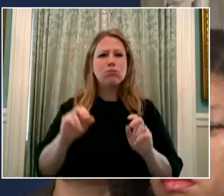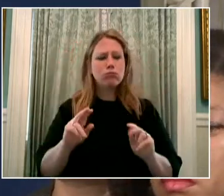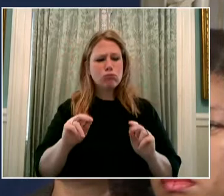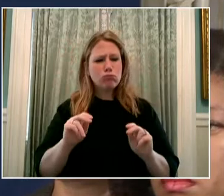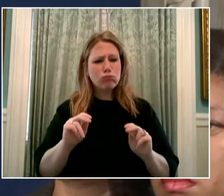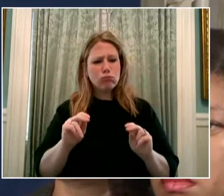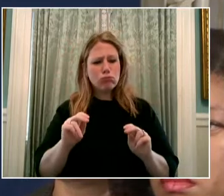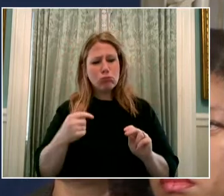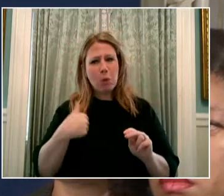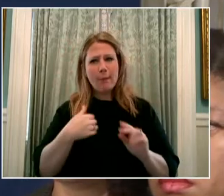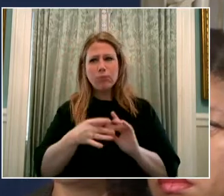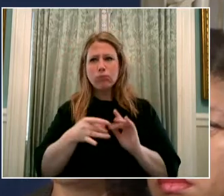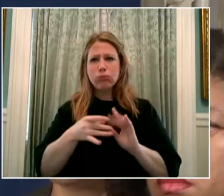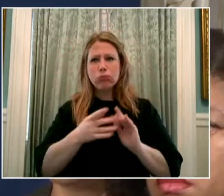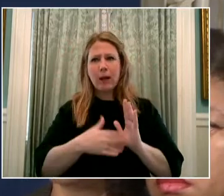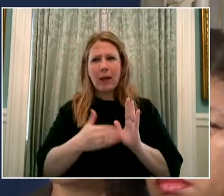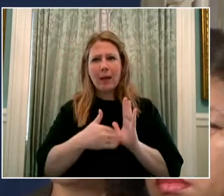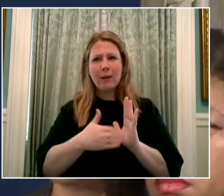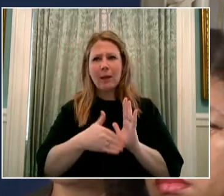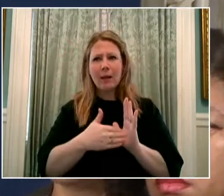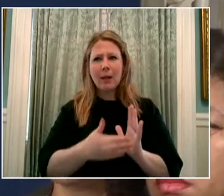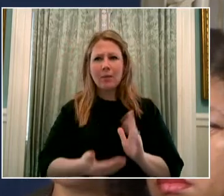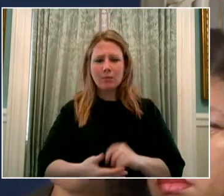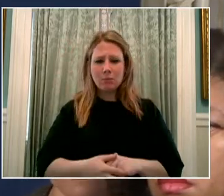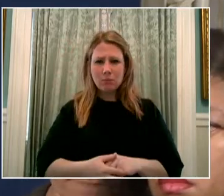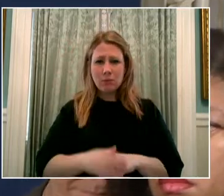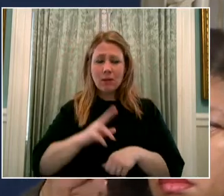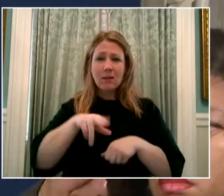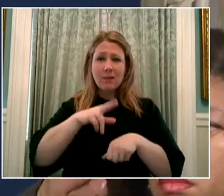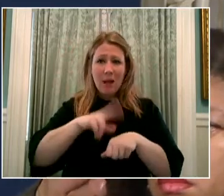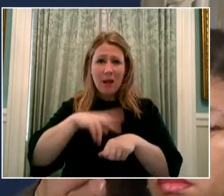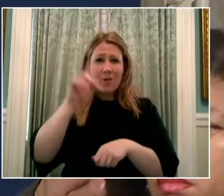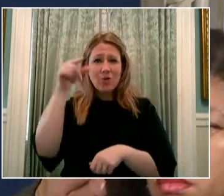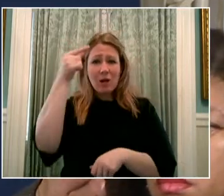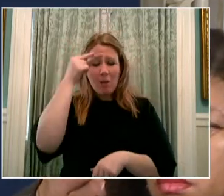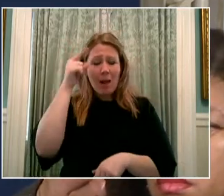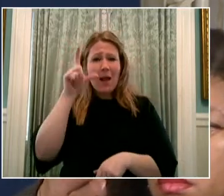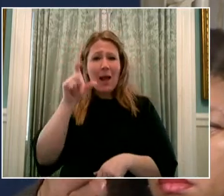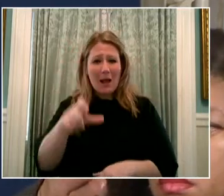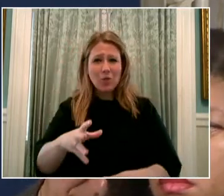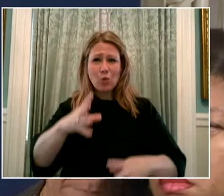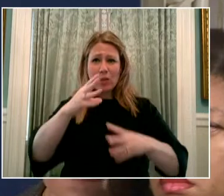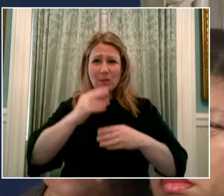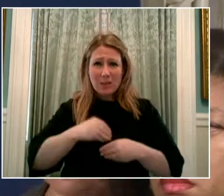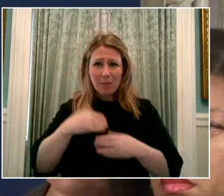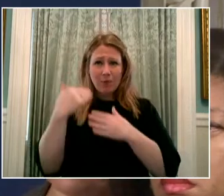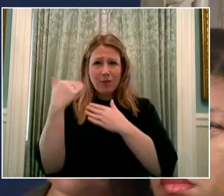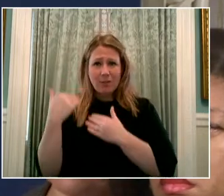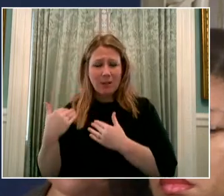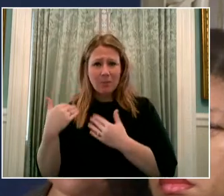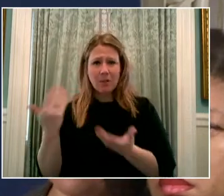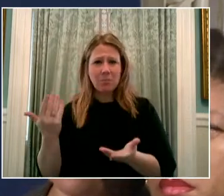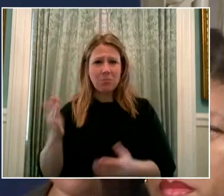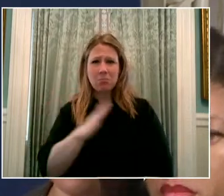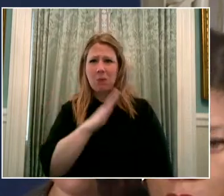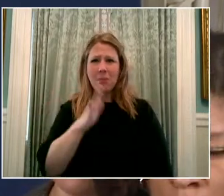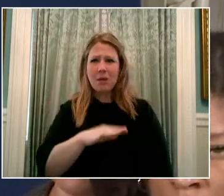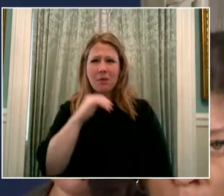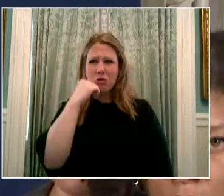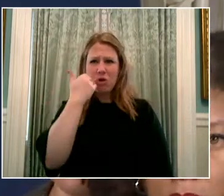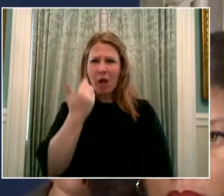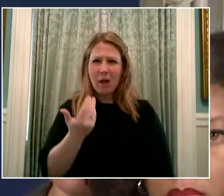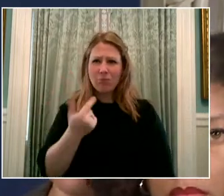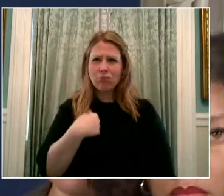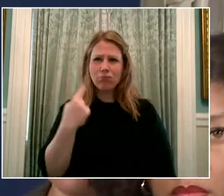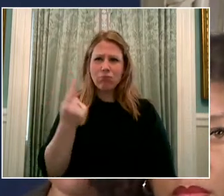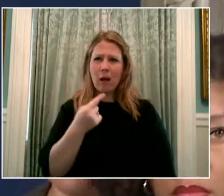national government needs to take the responsibility of this action. I've never been shy about saying that no city should go through this.